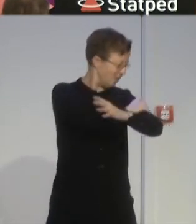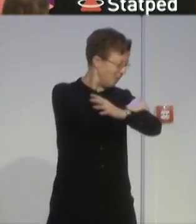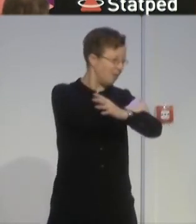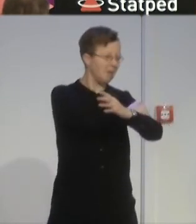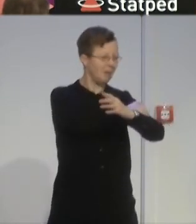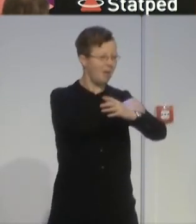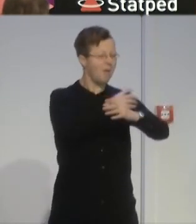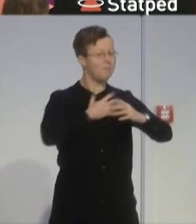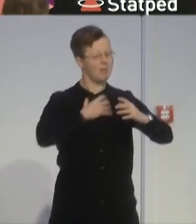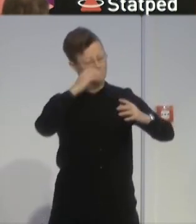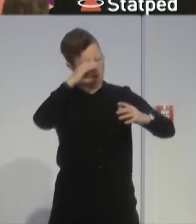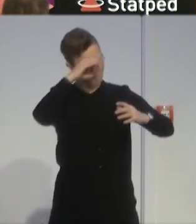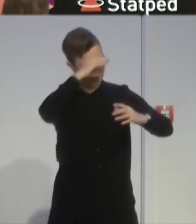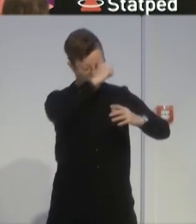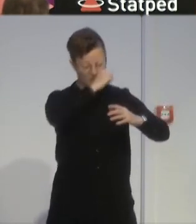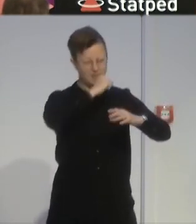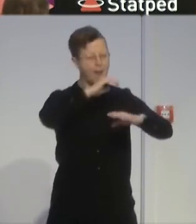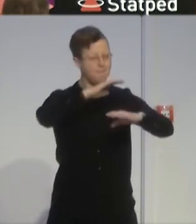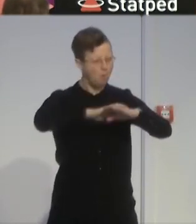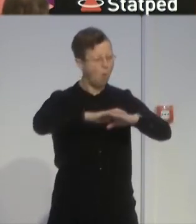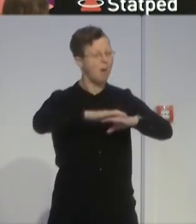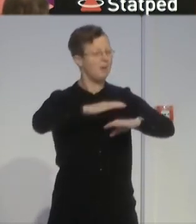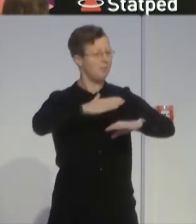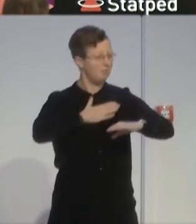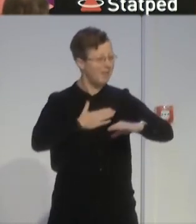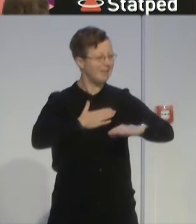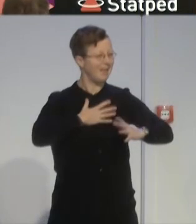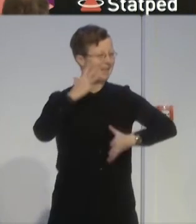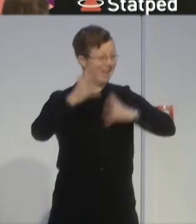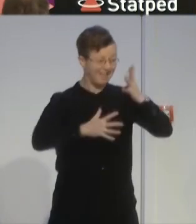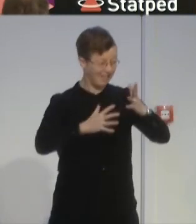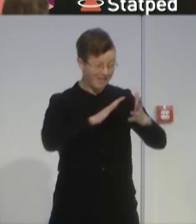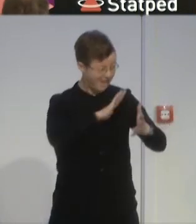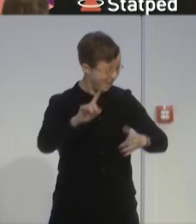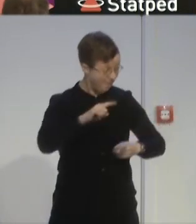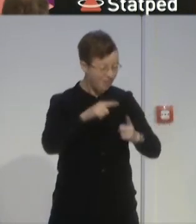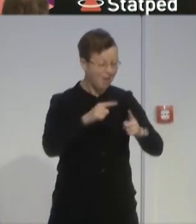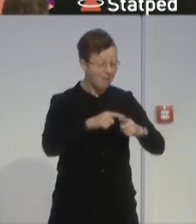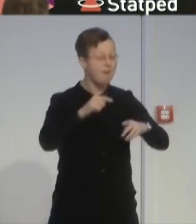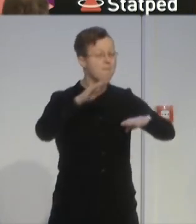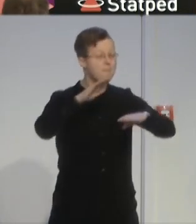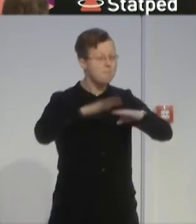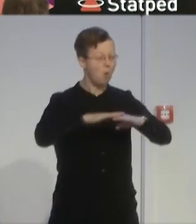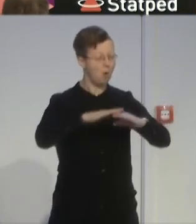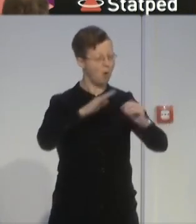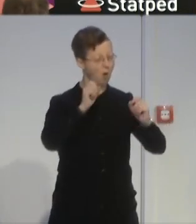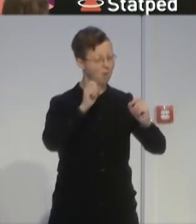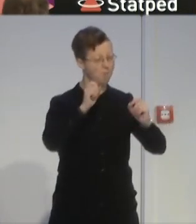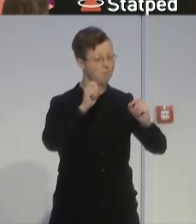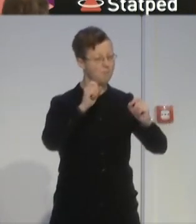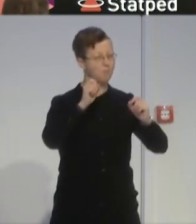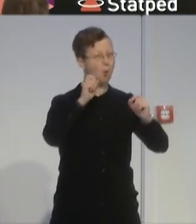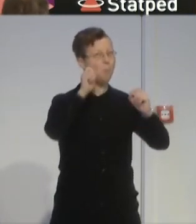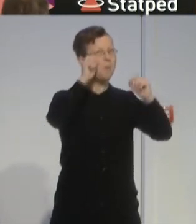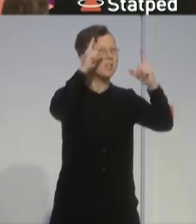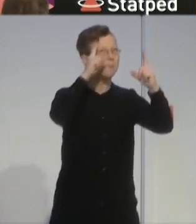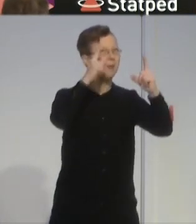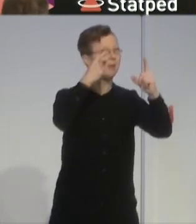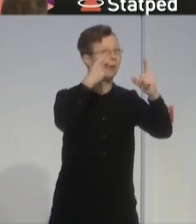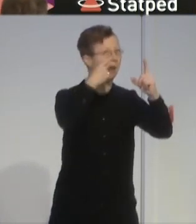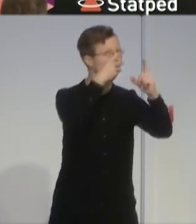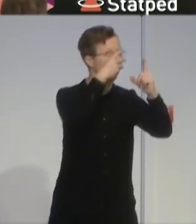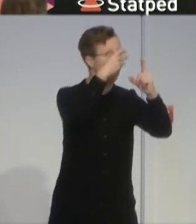My attention is on my gesture, and not only that, but on the attention of my partner to the